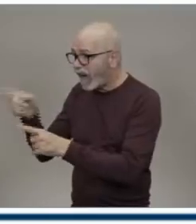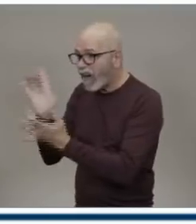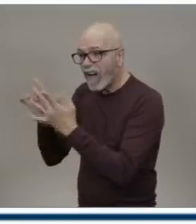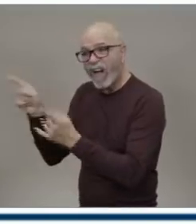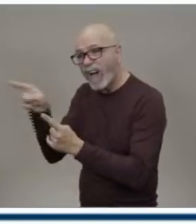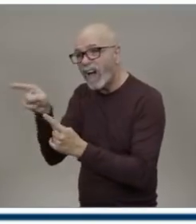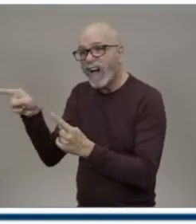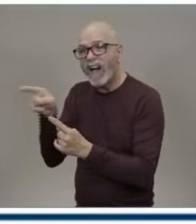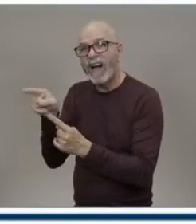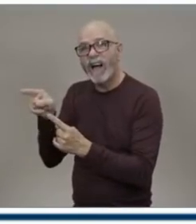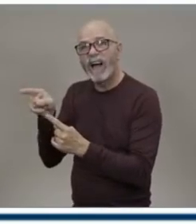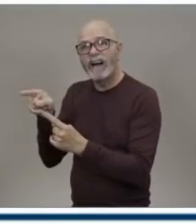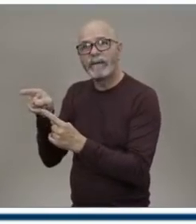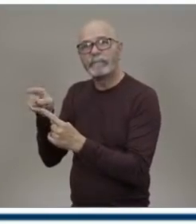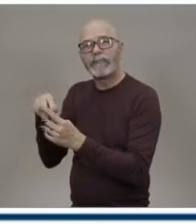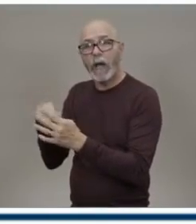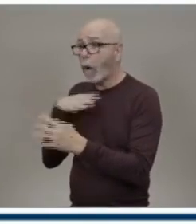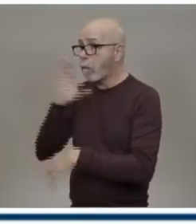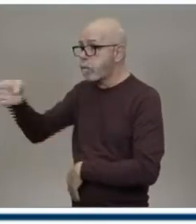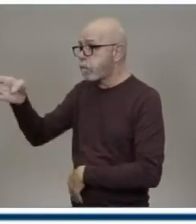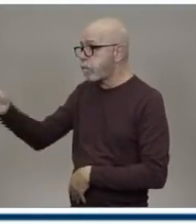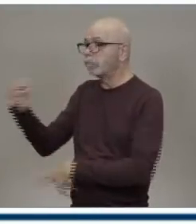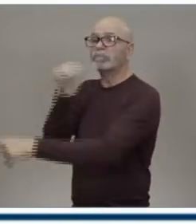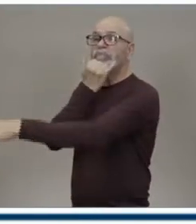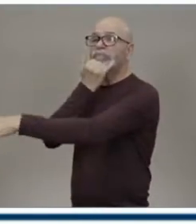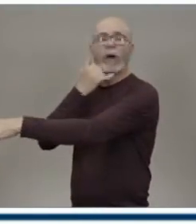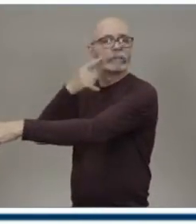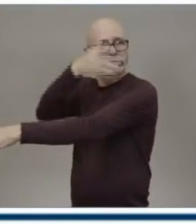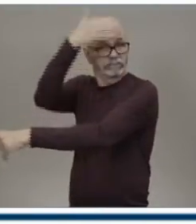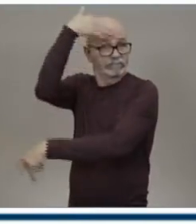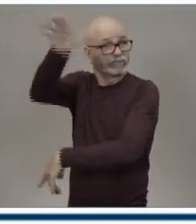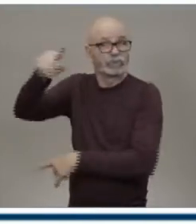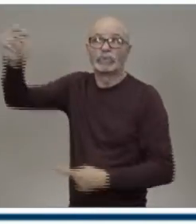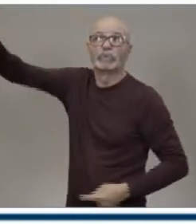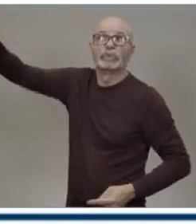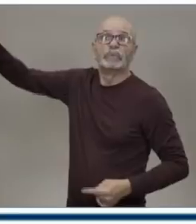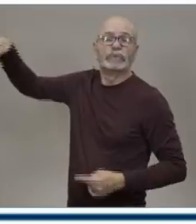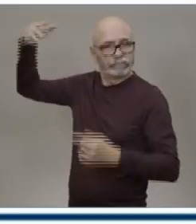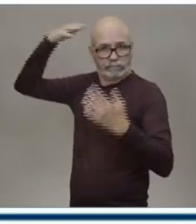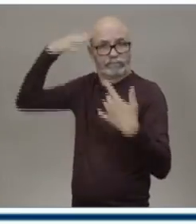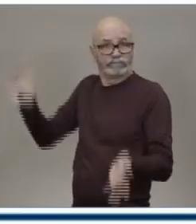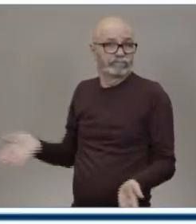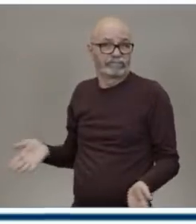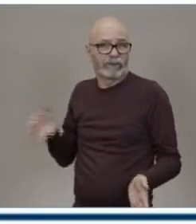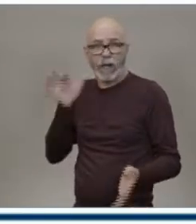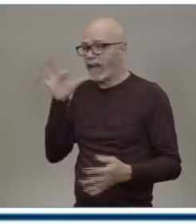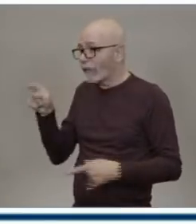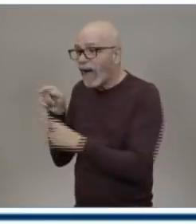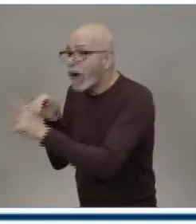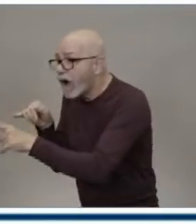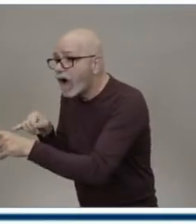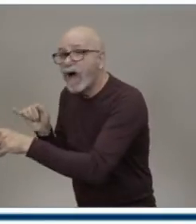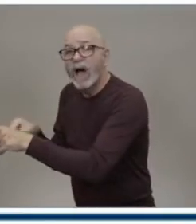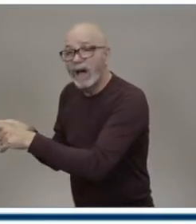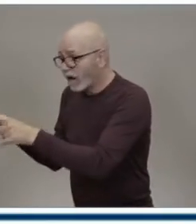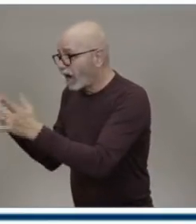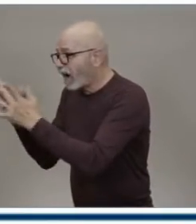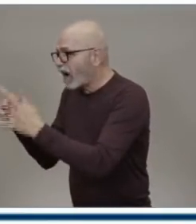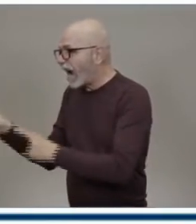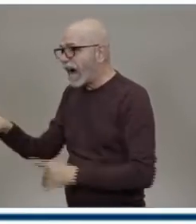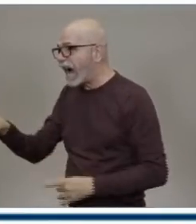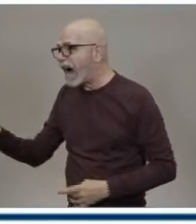anything wrong. It's just that once we do our follow-up, we identify that they have been certain community locations while